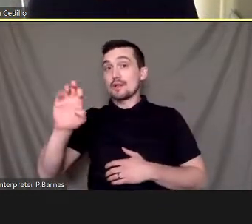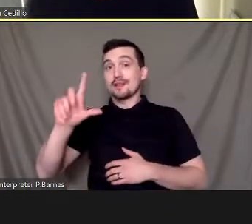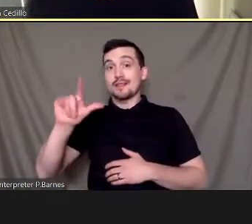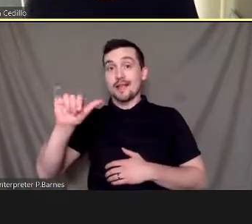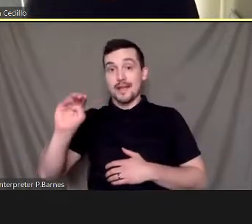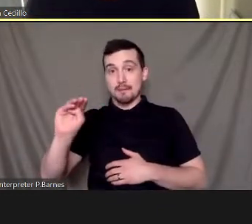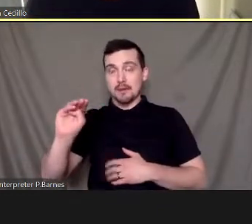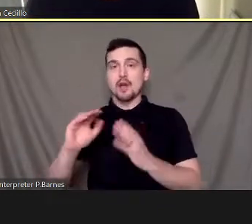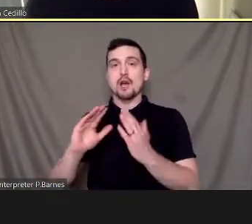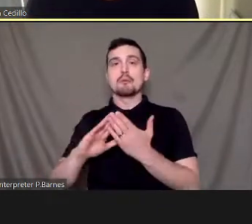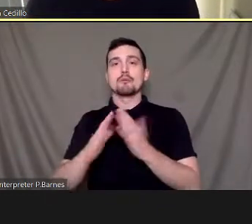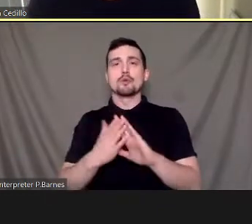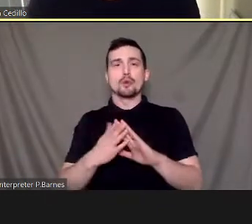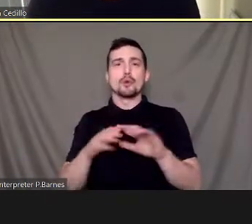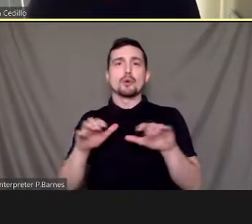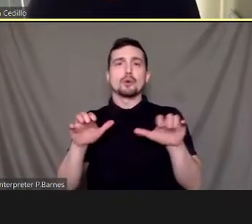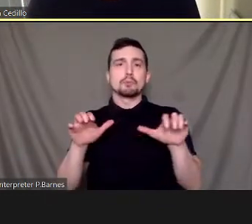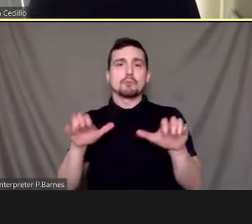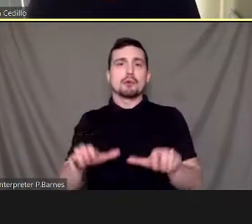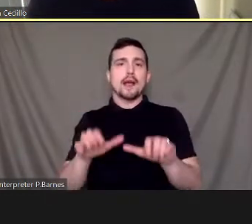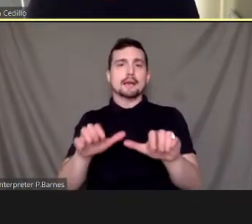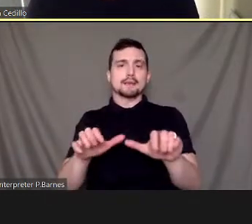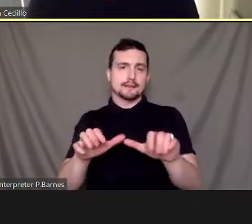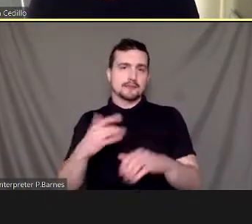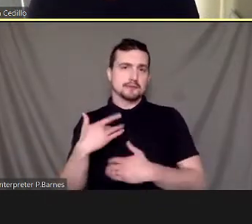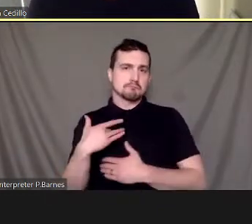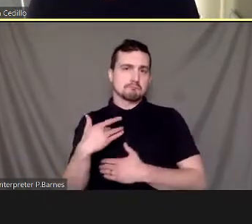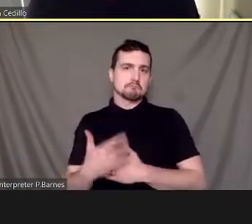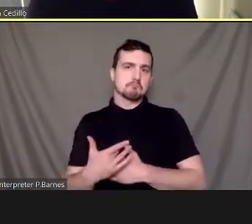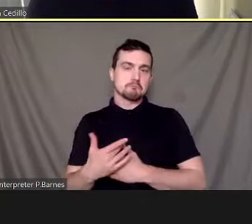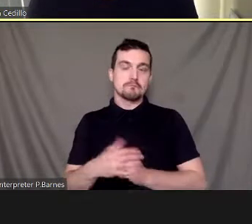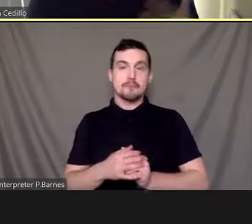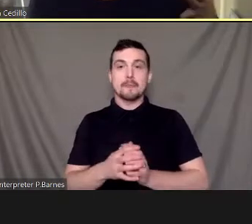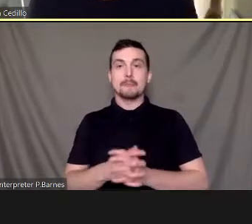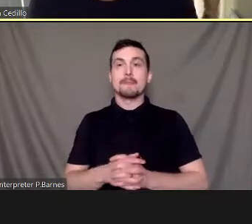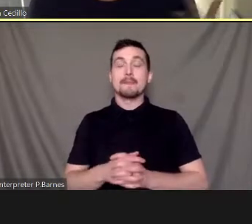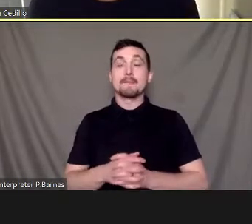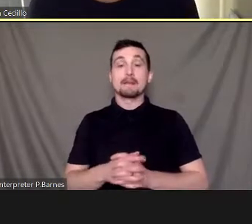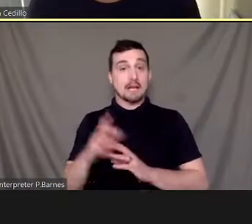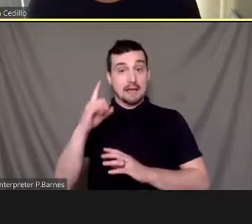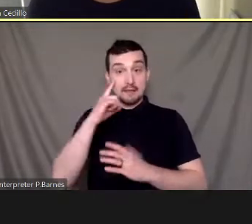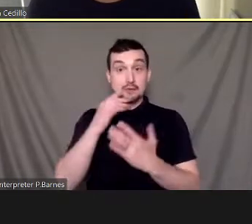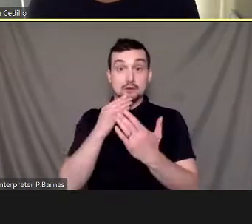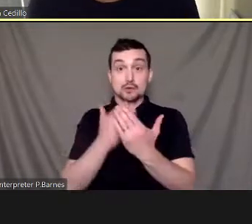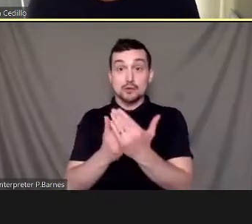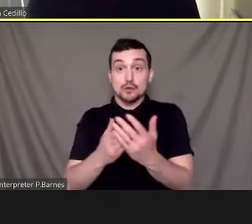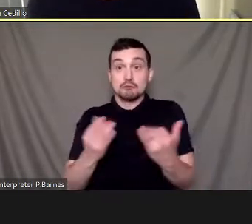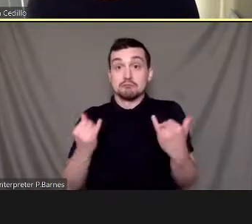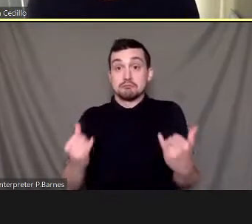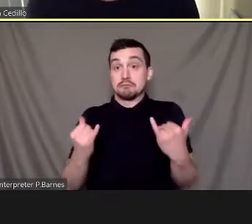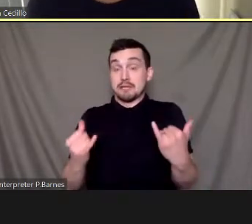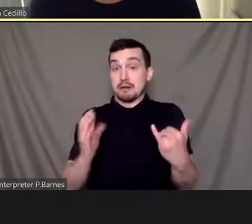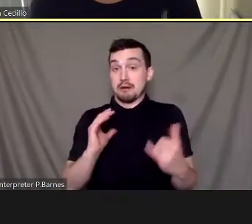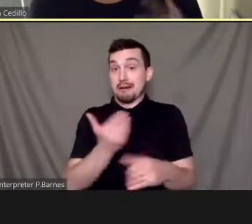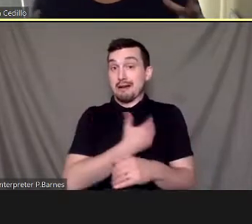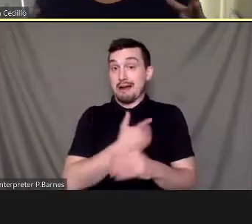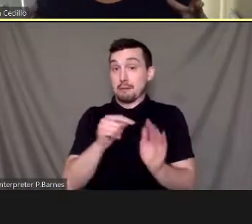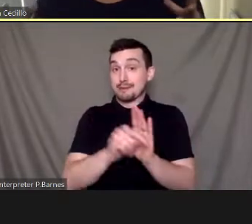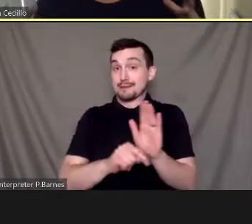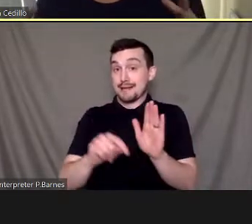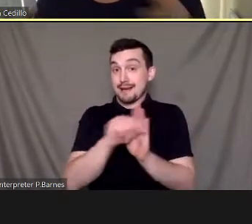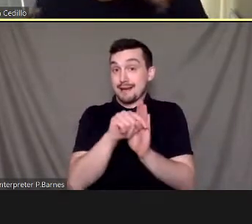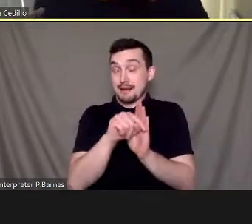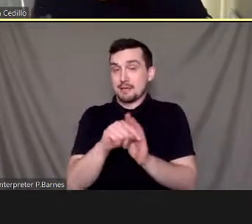practices. And so I think it's good that we're living in a time when, especially through our